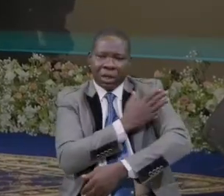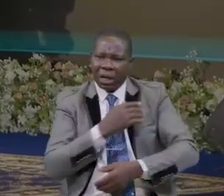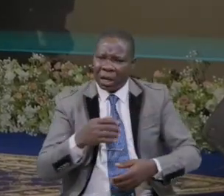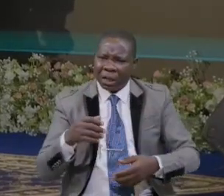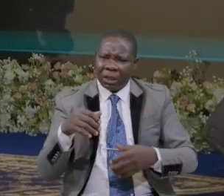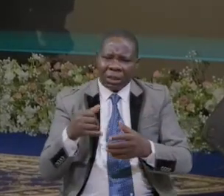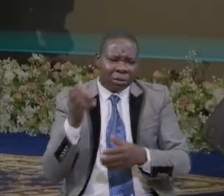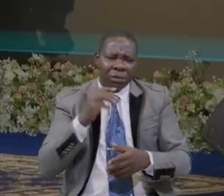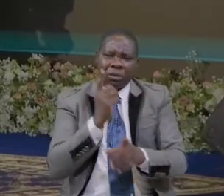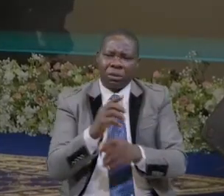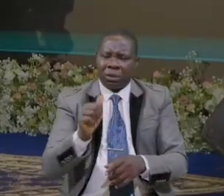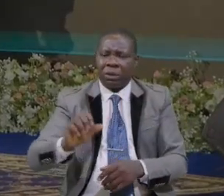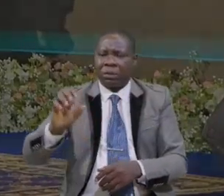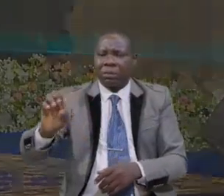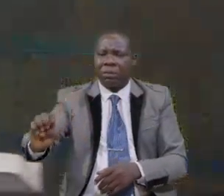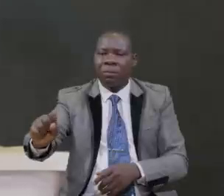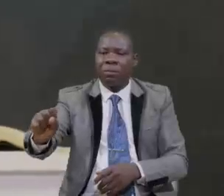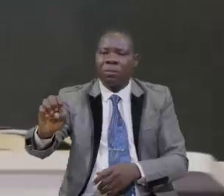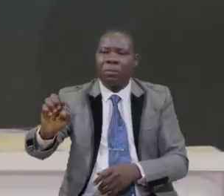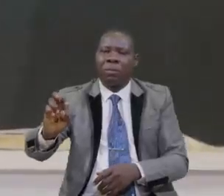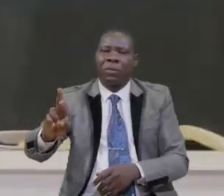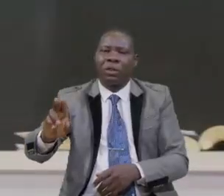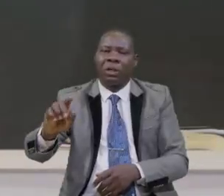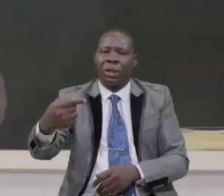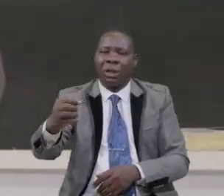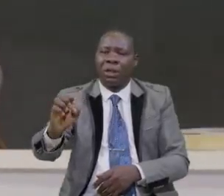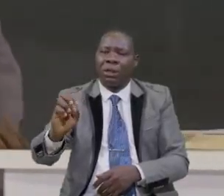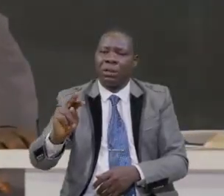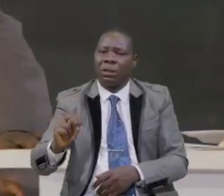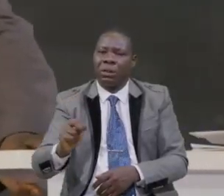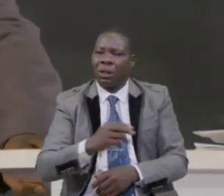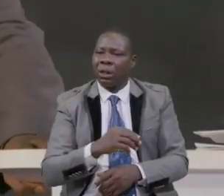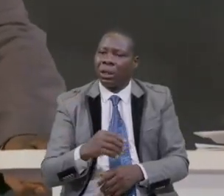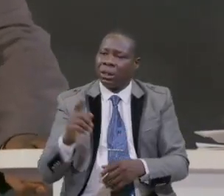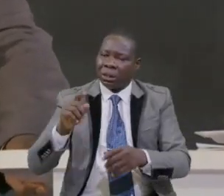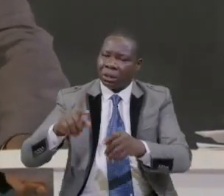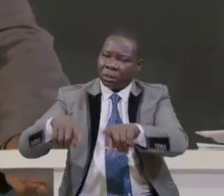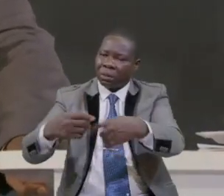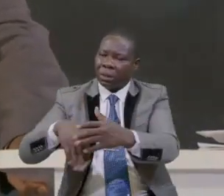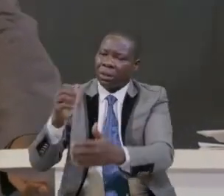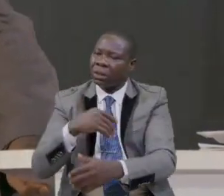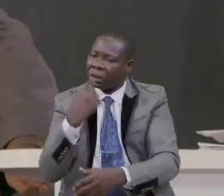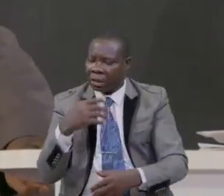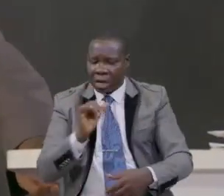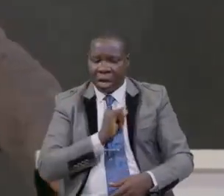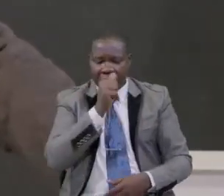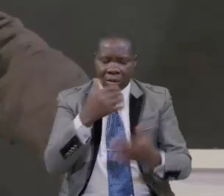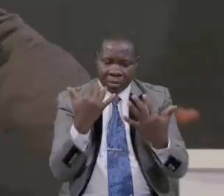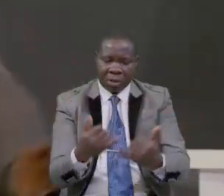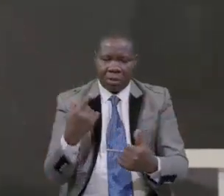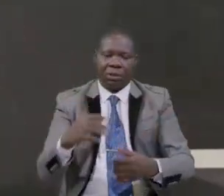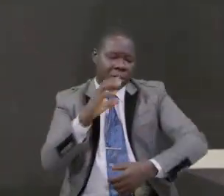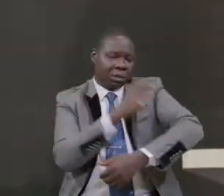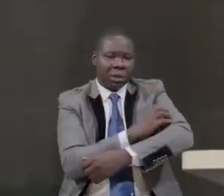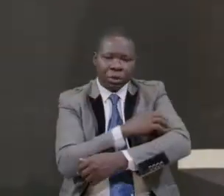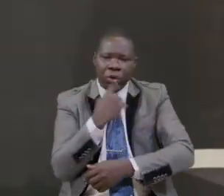And he went back there and he said, I am now the Captain. Who said so? He said so. Mind